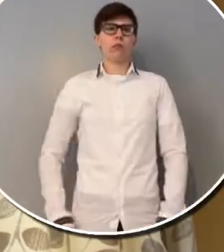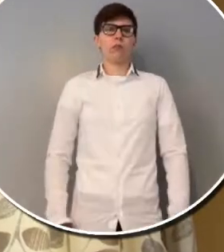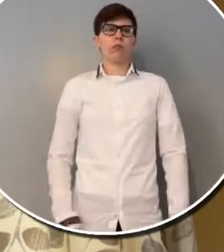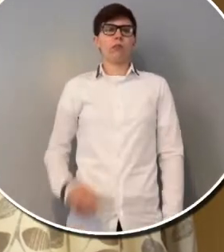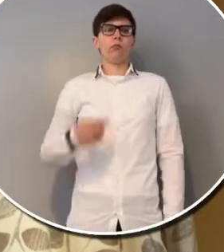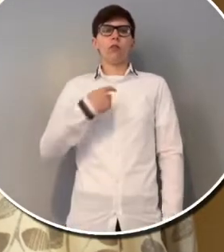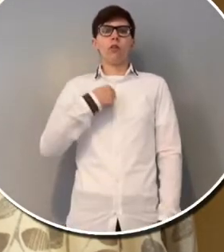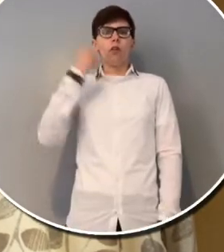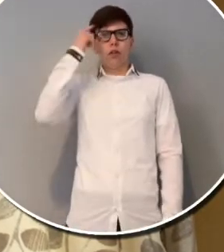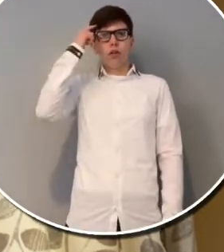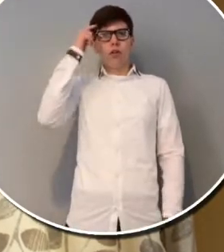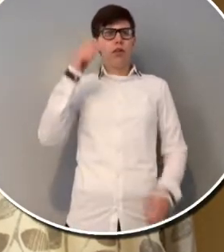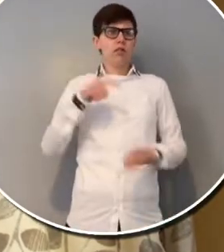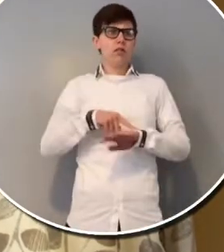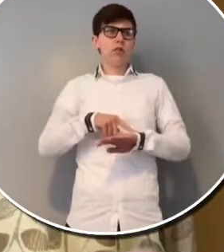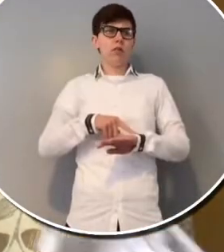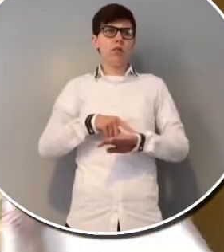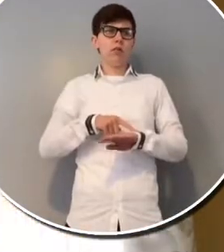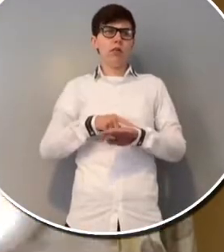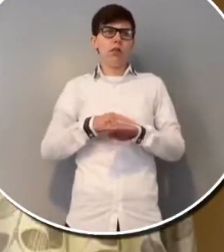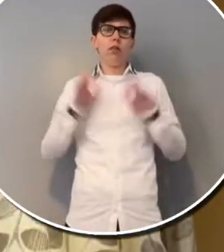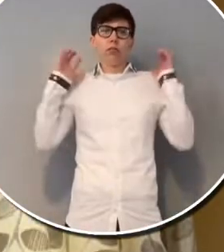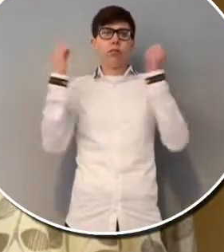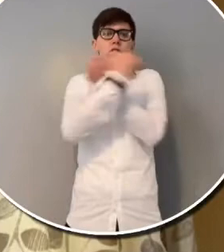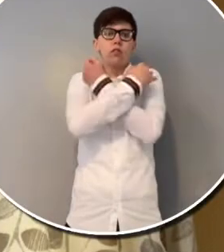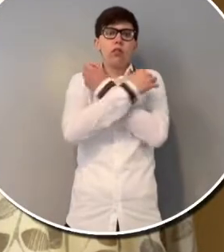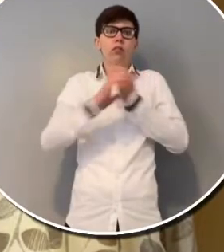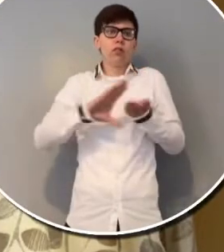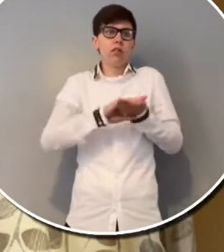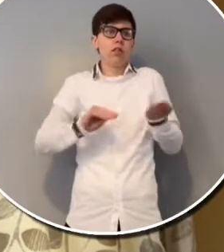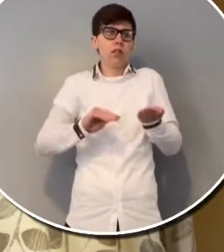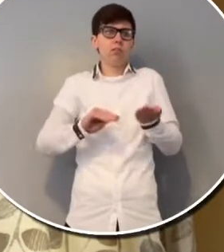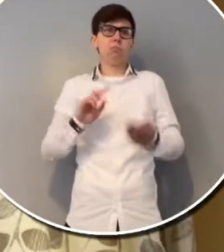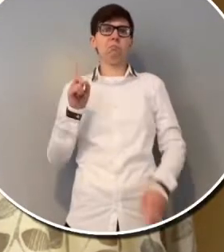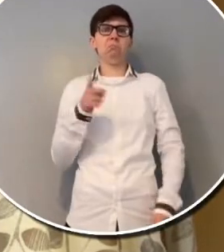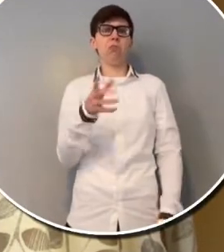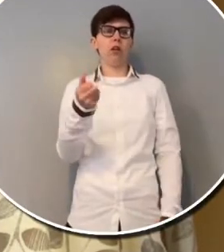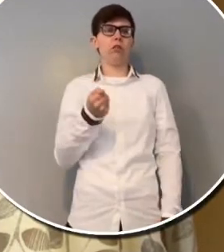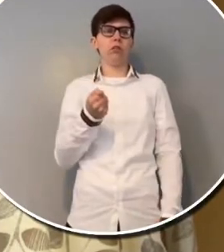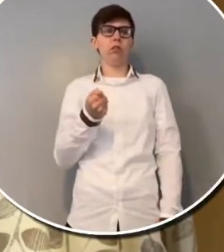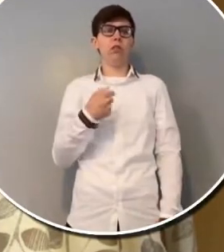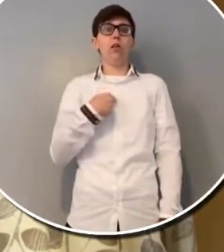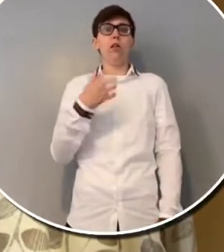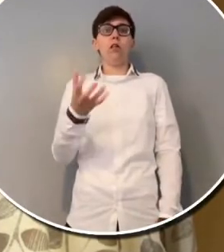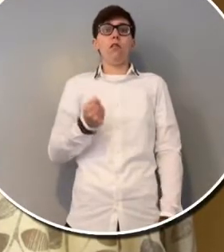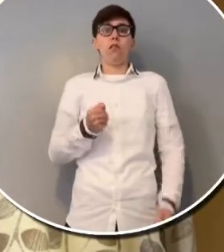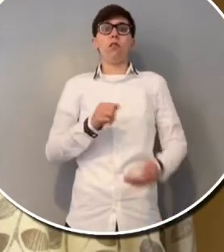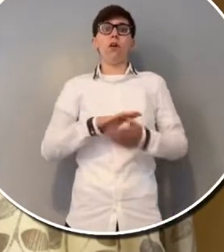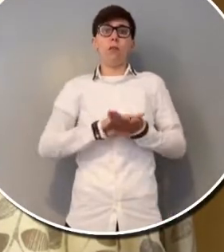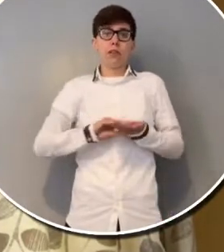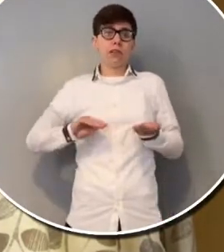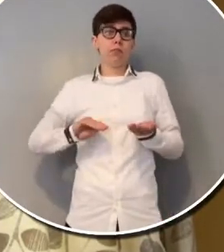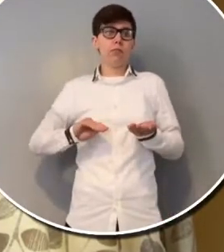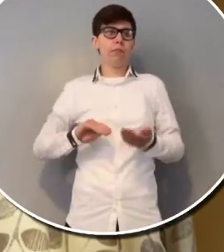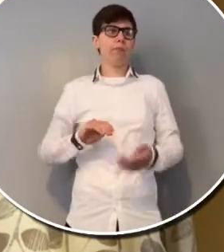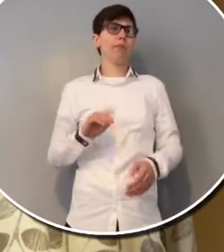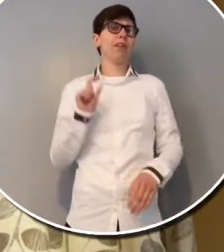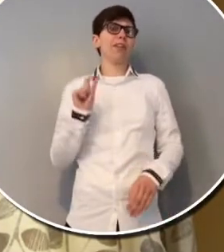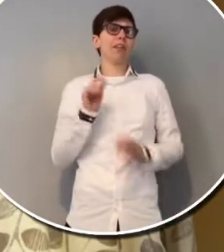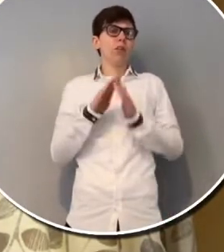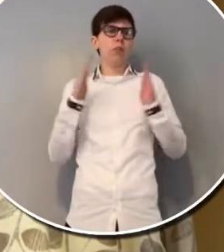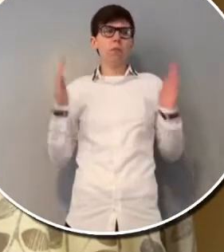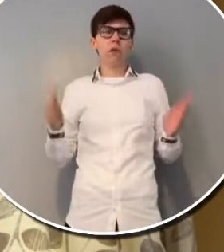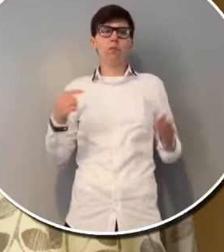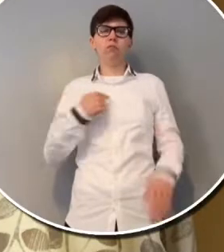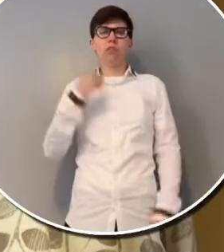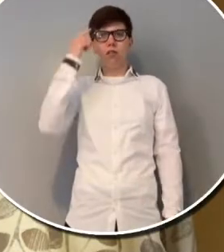Right, I think it's time to use our scarves or our tea towels or whatever you've managed to find. So I've